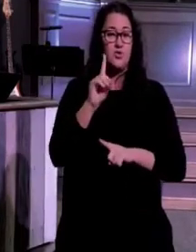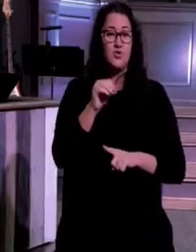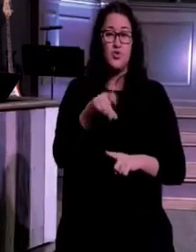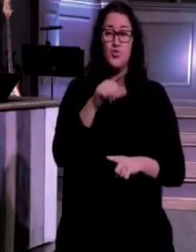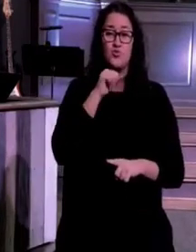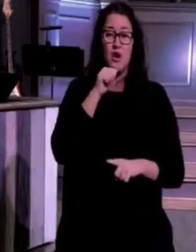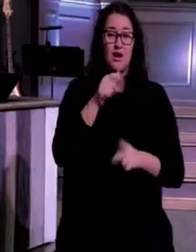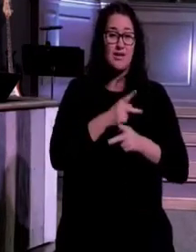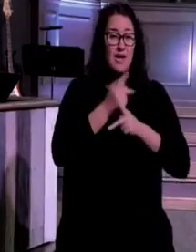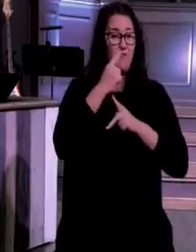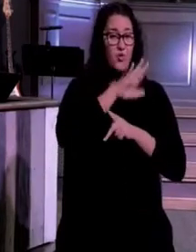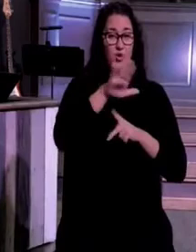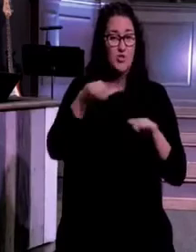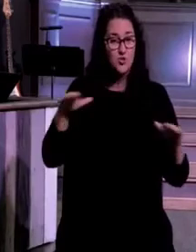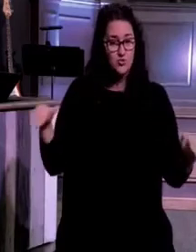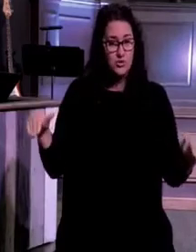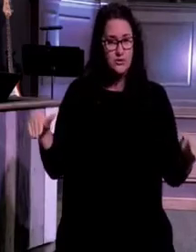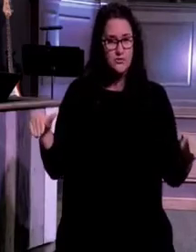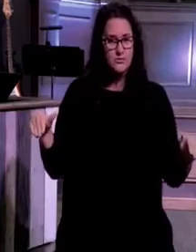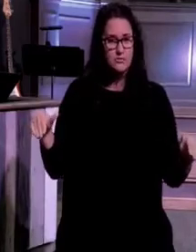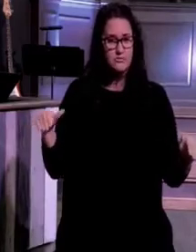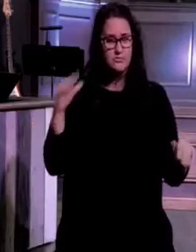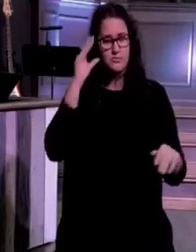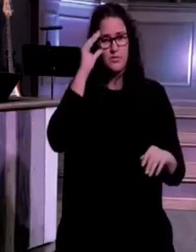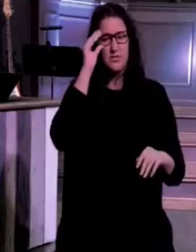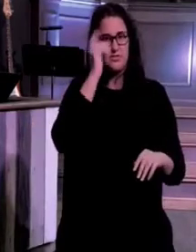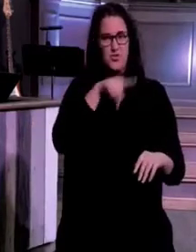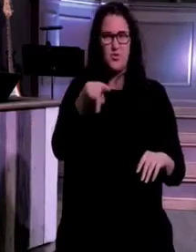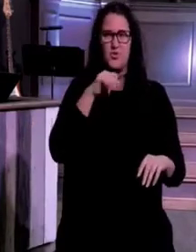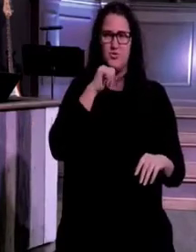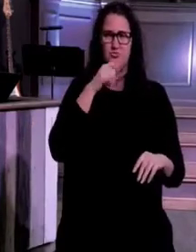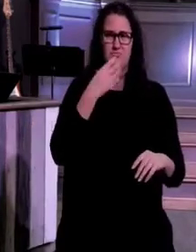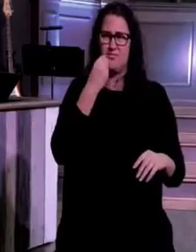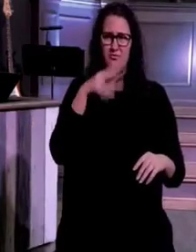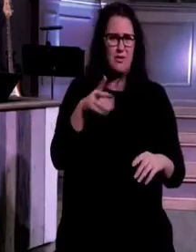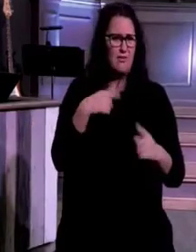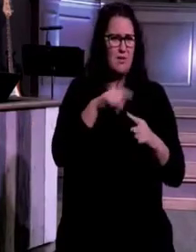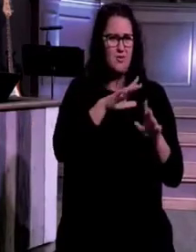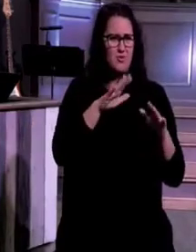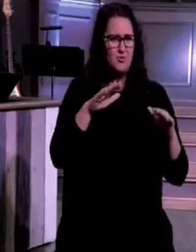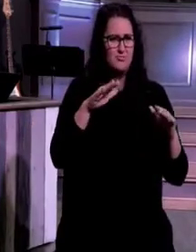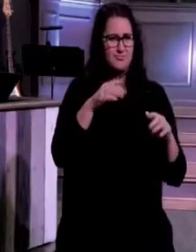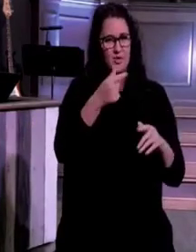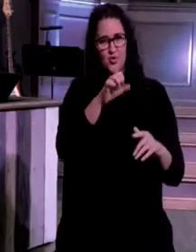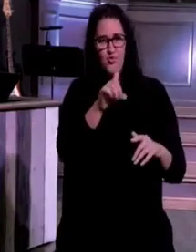your children? Do you not care for your grandchildren?